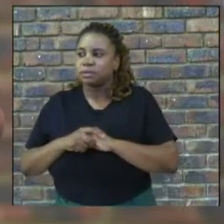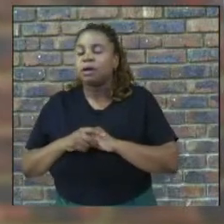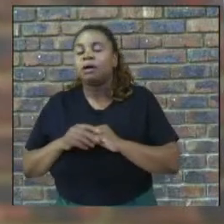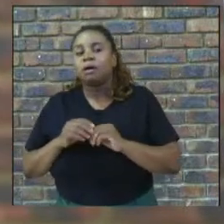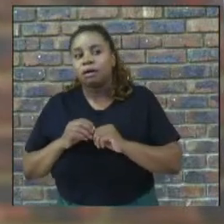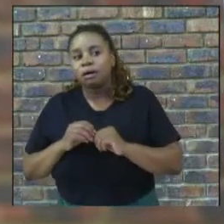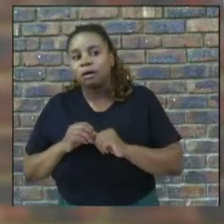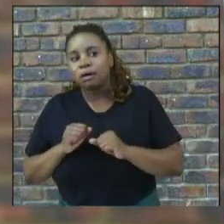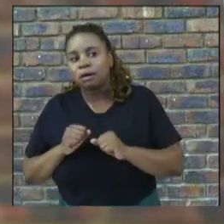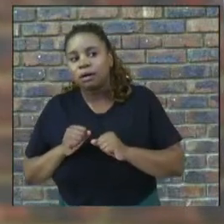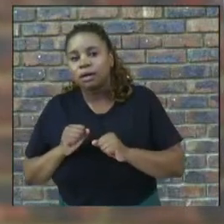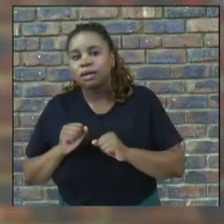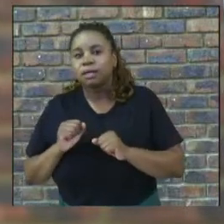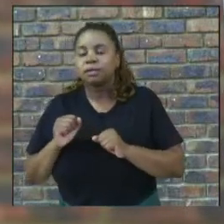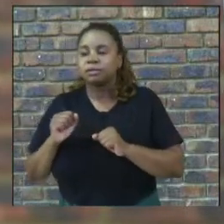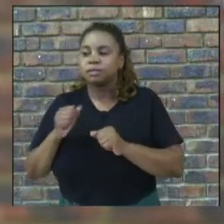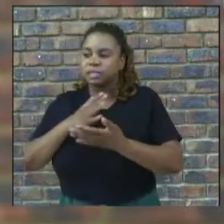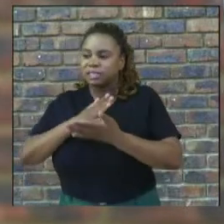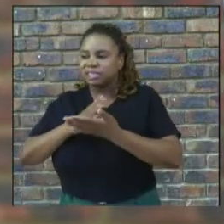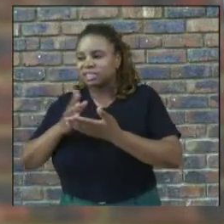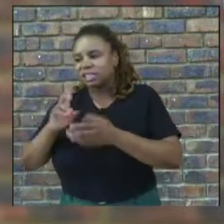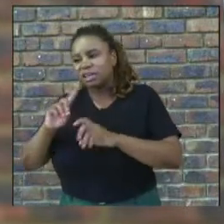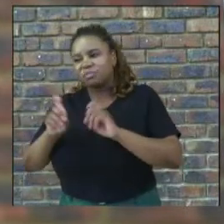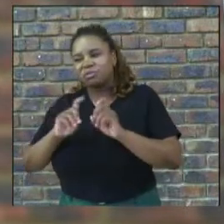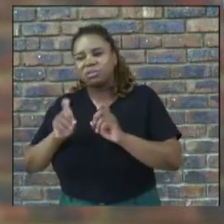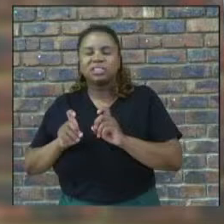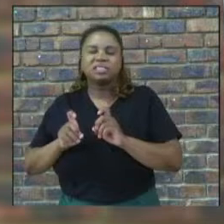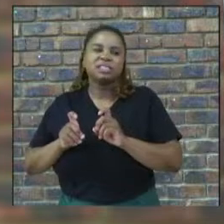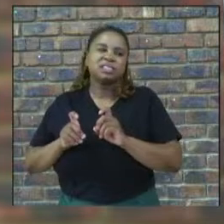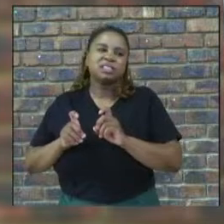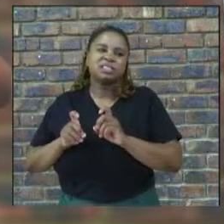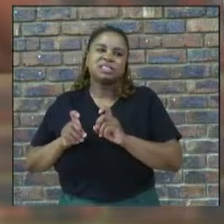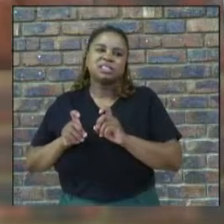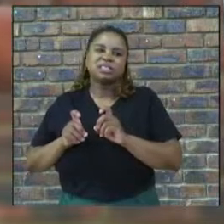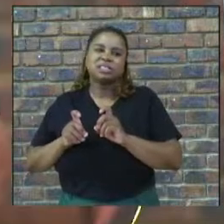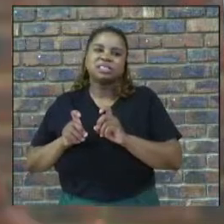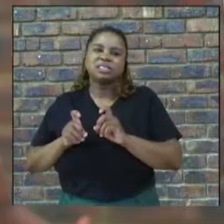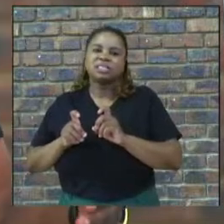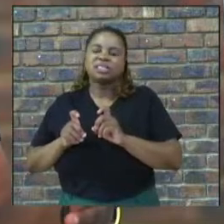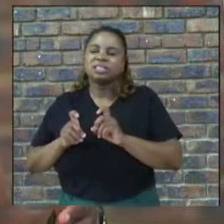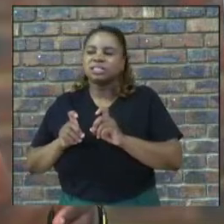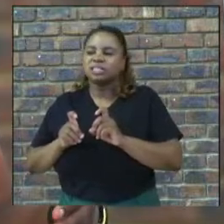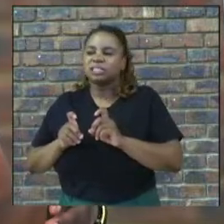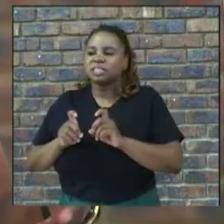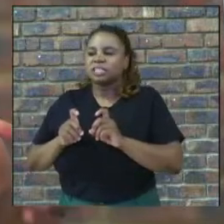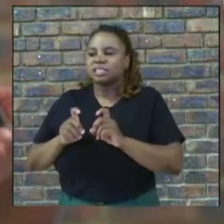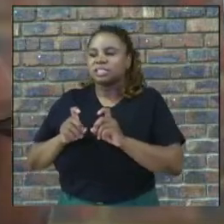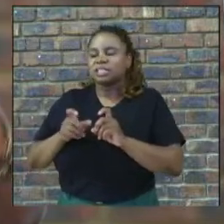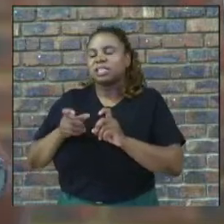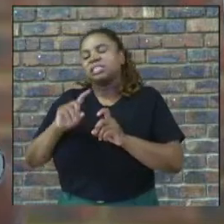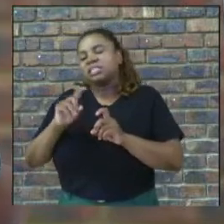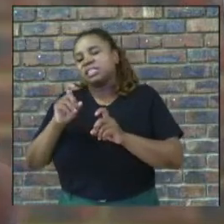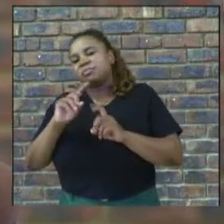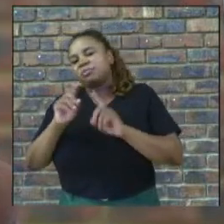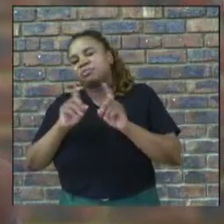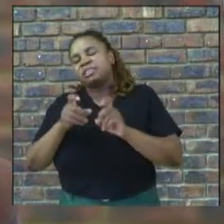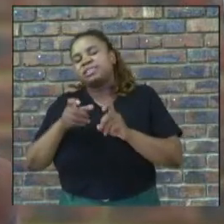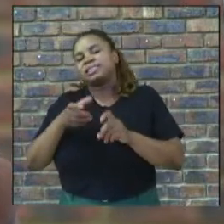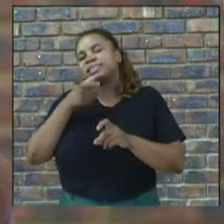other questions are more, in fact, other inputs are more of comments. We can absorb